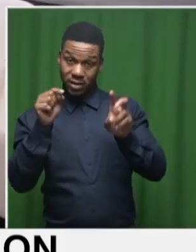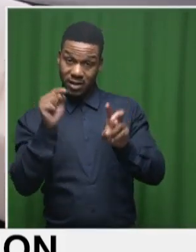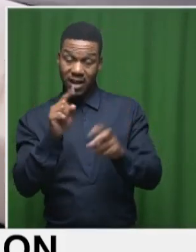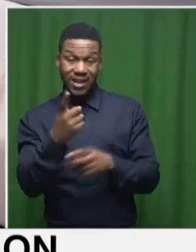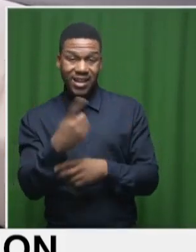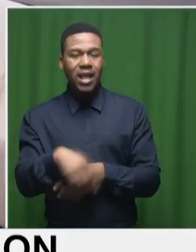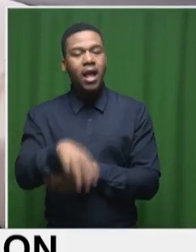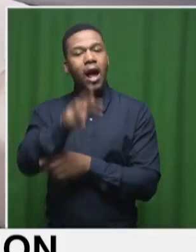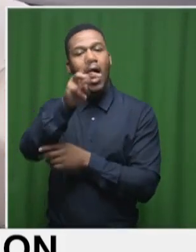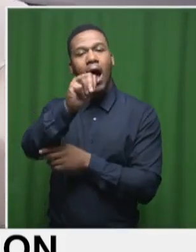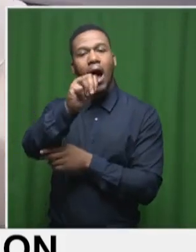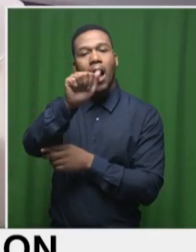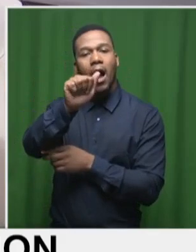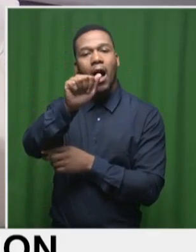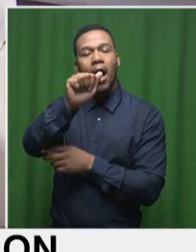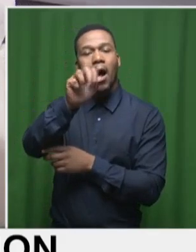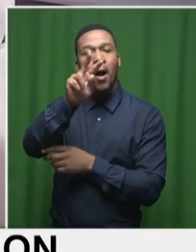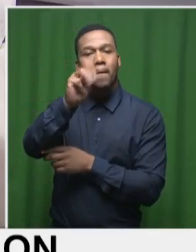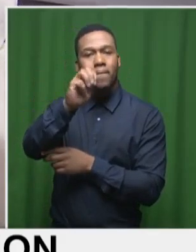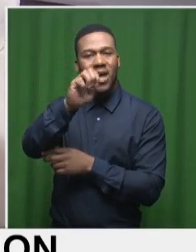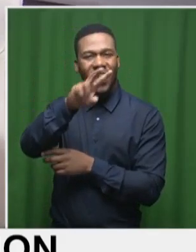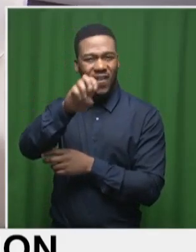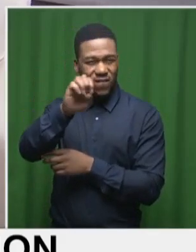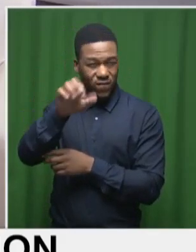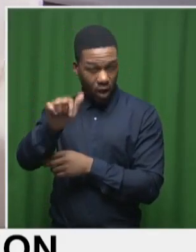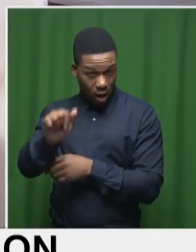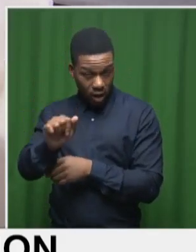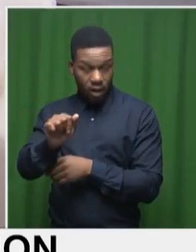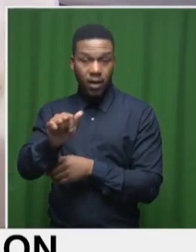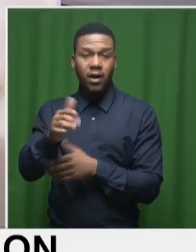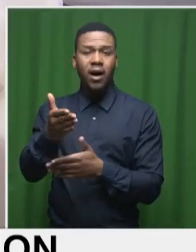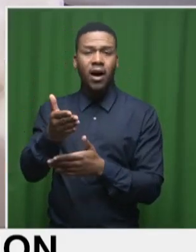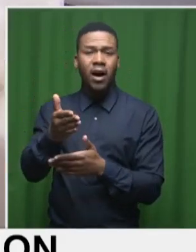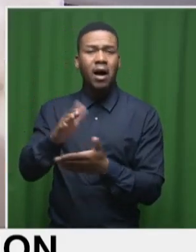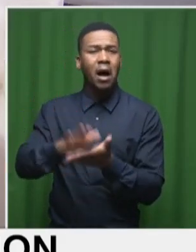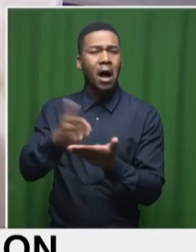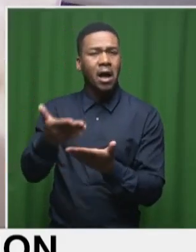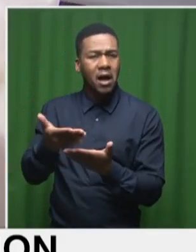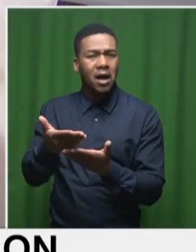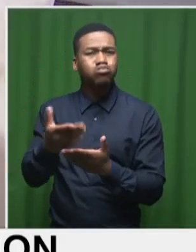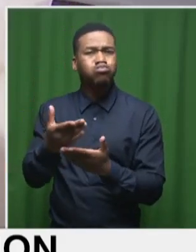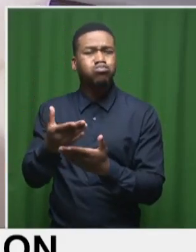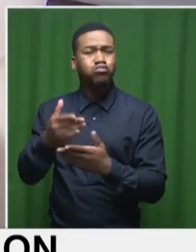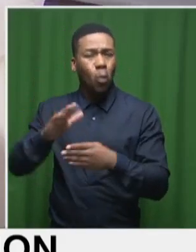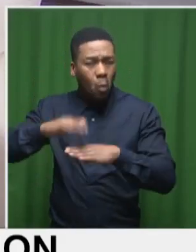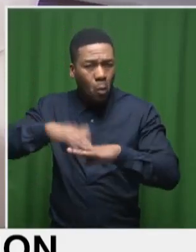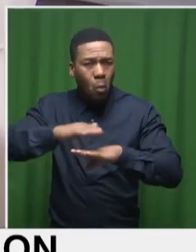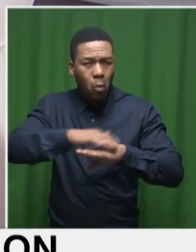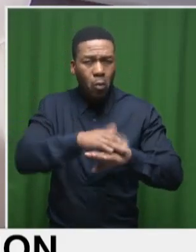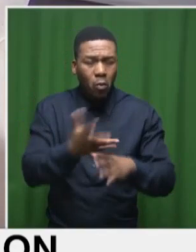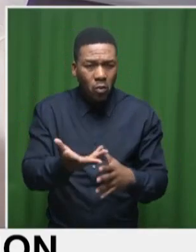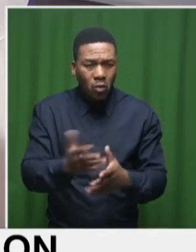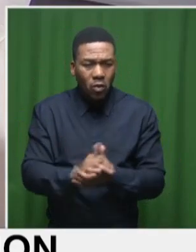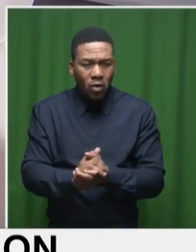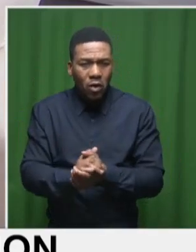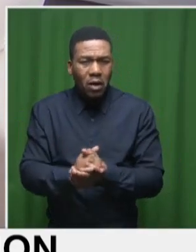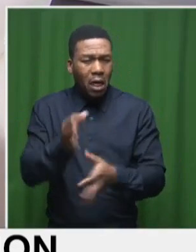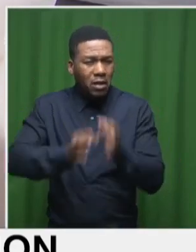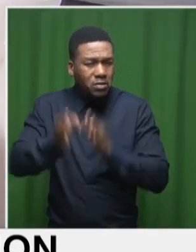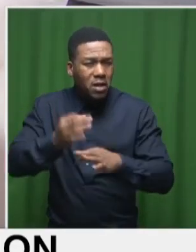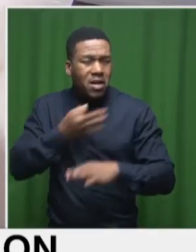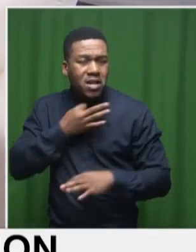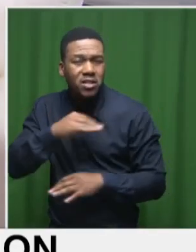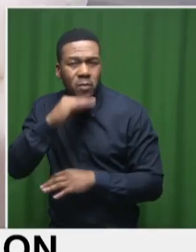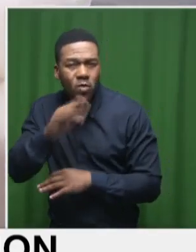Ameva Ayabanglan, okay, which basically means, in English, to sort of kind of simplify it, it